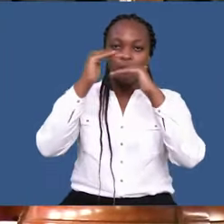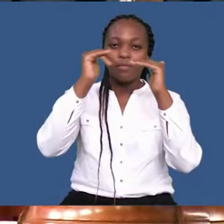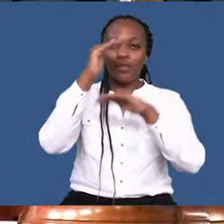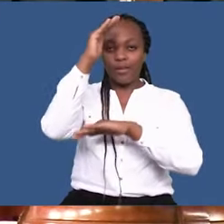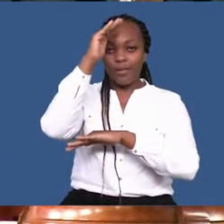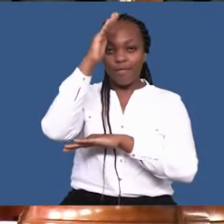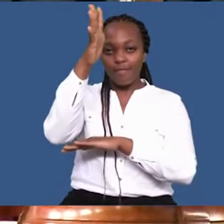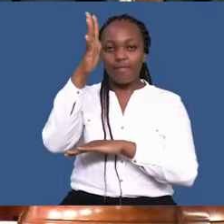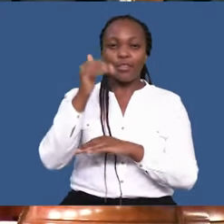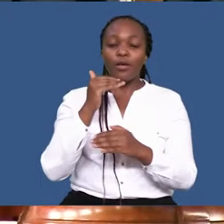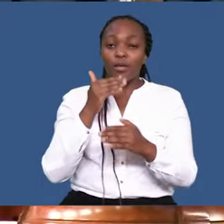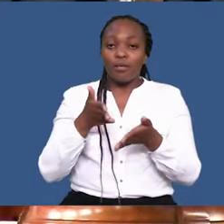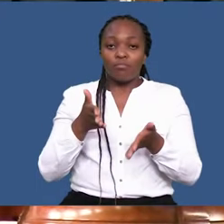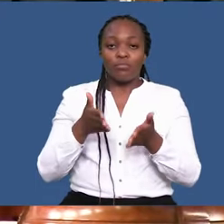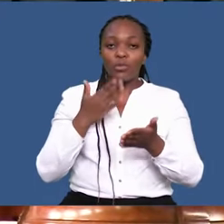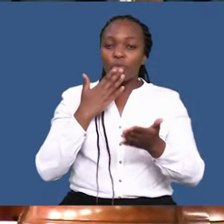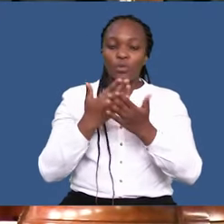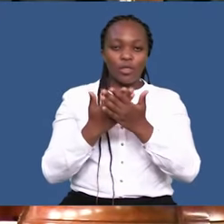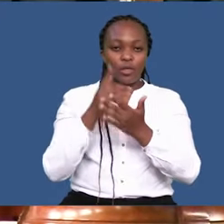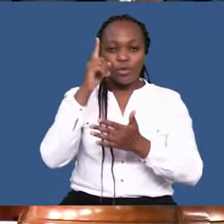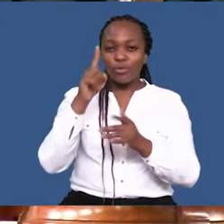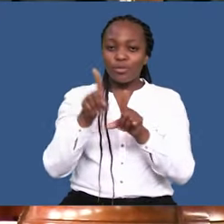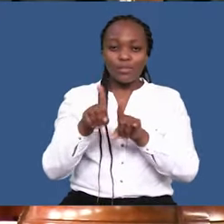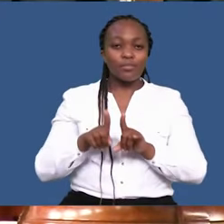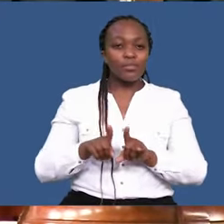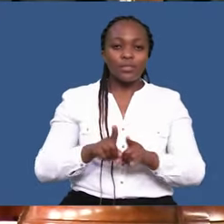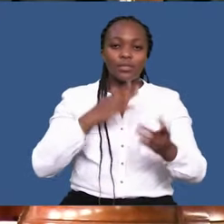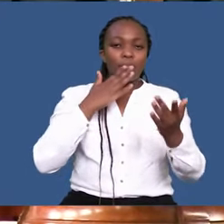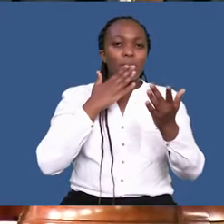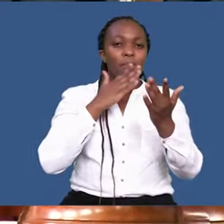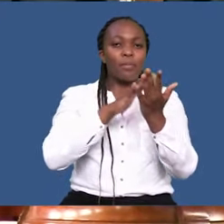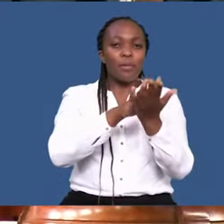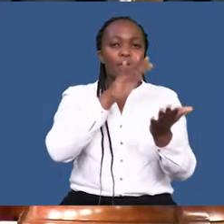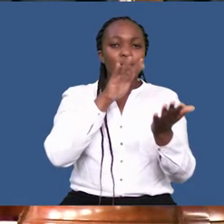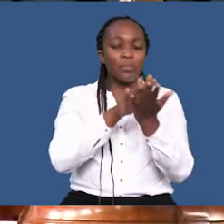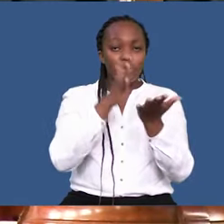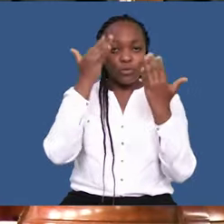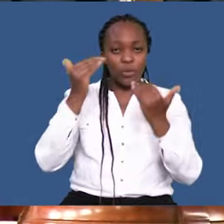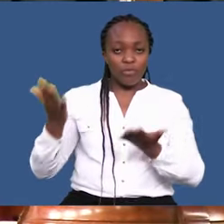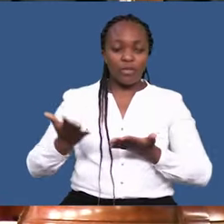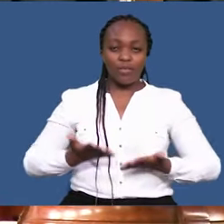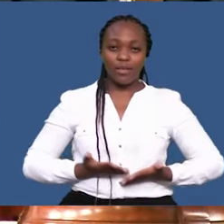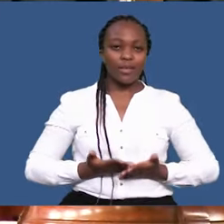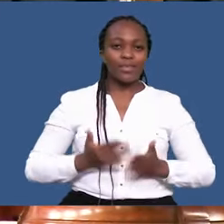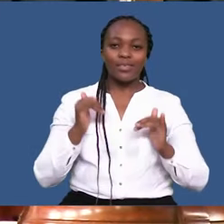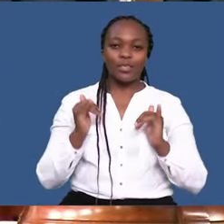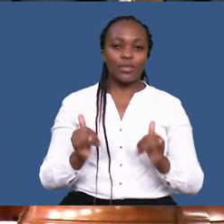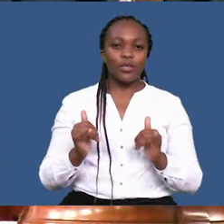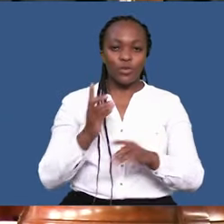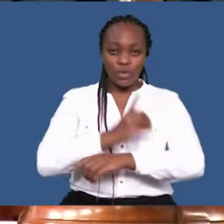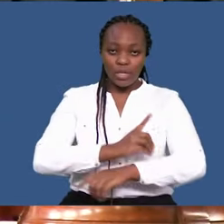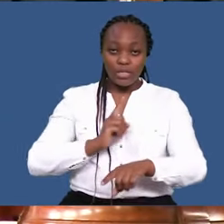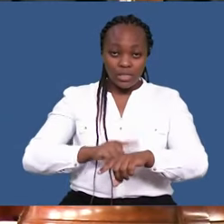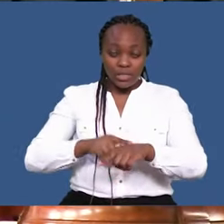Father, this morning we give you thanks and praise for giving us a new day. As we begin this day, Lord,